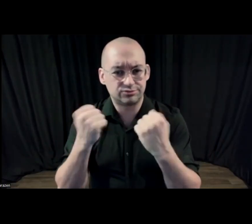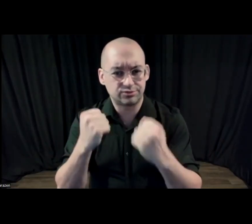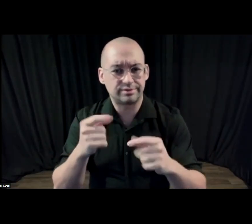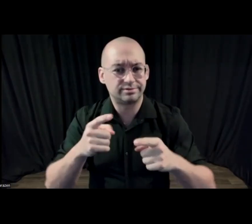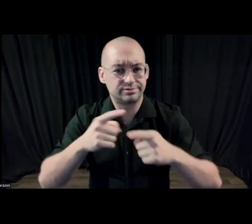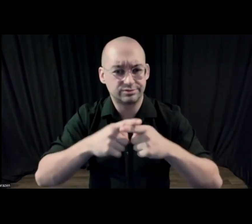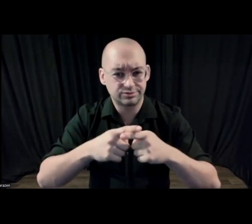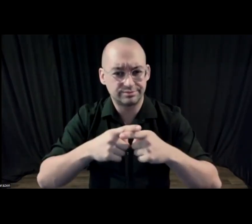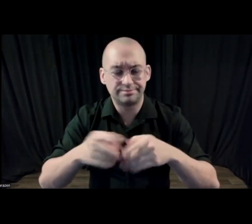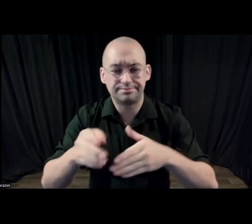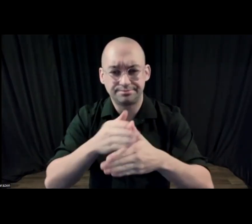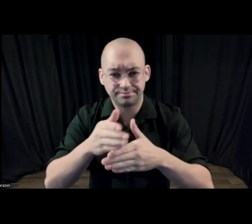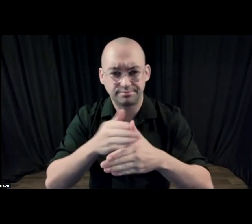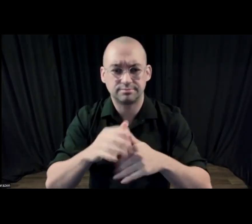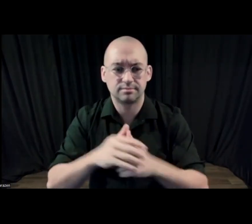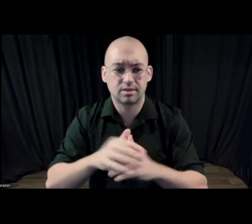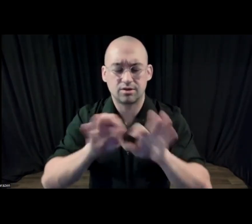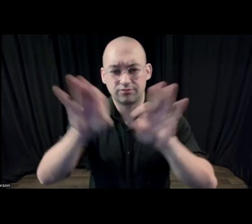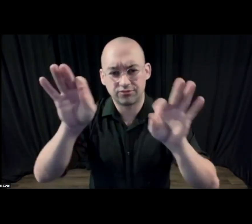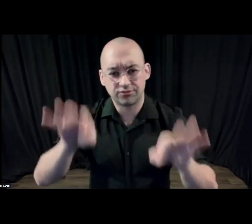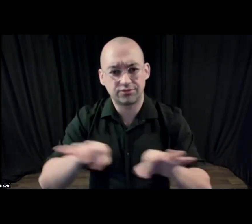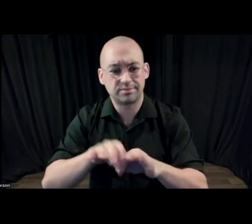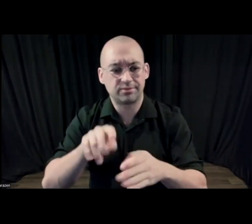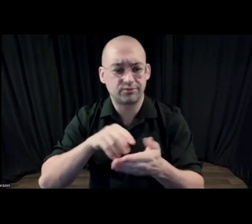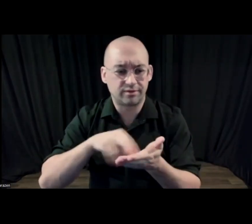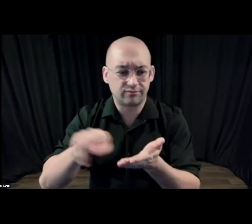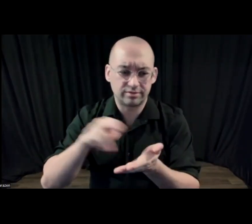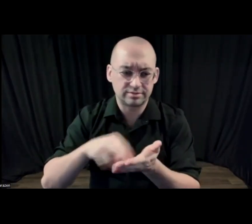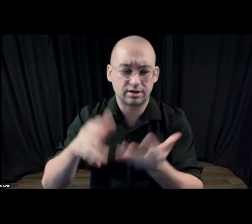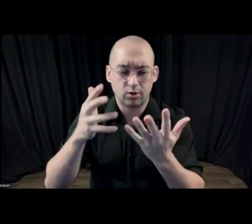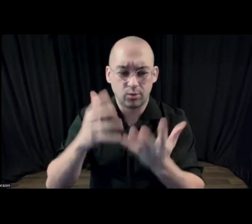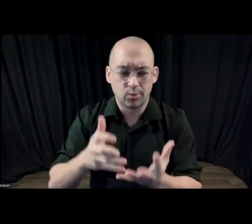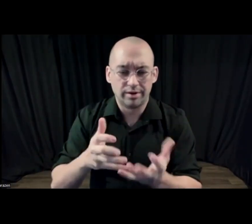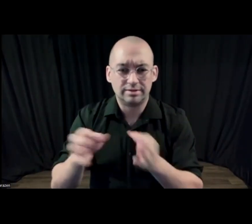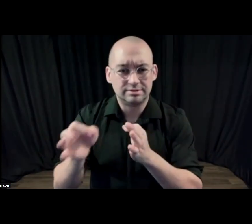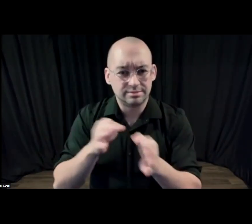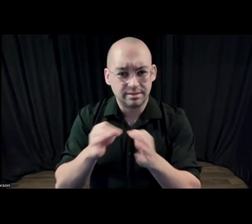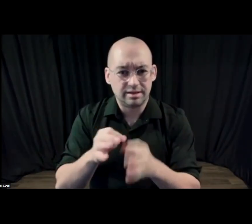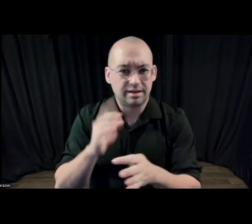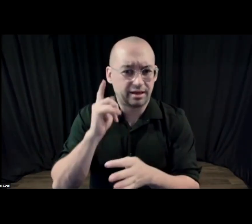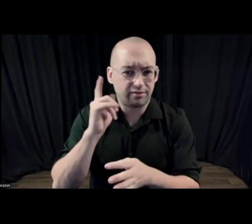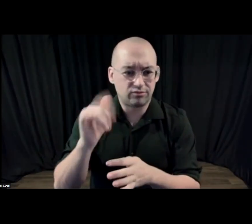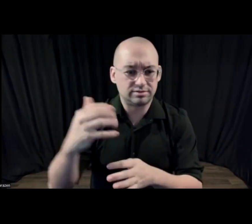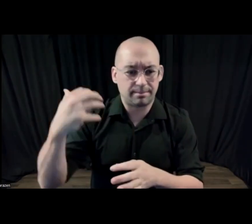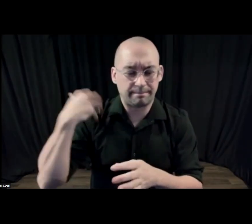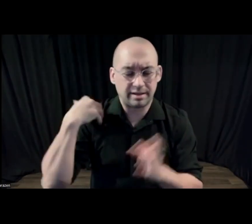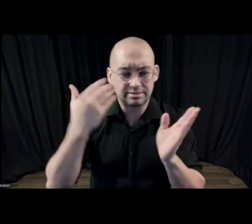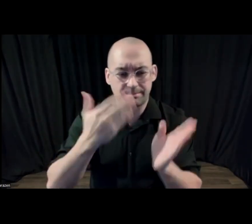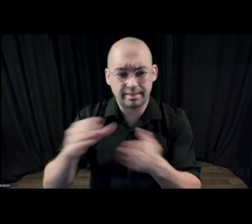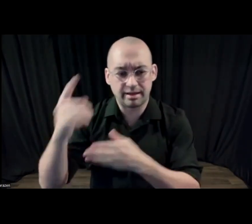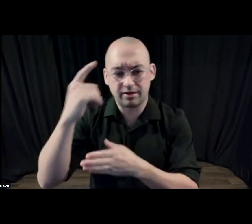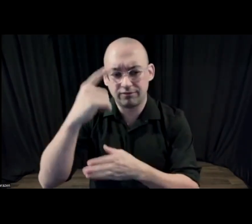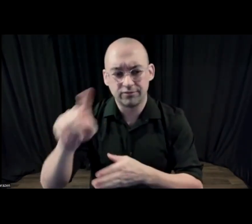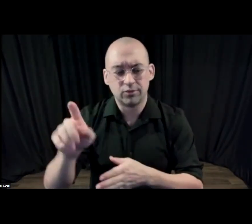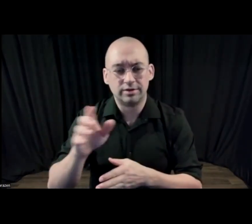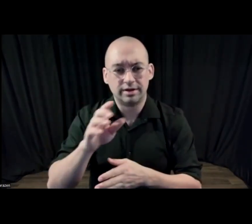two. So as a frame of reference, I wanted to just refresh the group on California's Master Plan for Aging and the